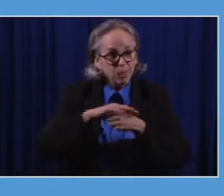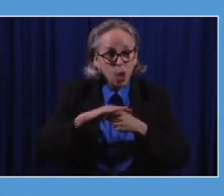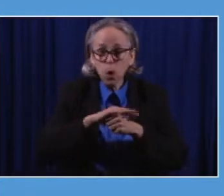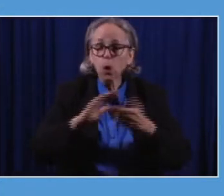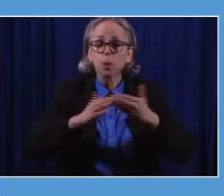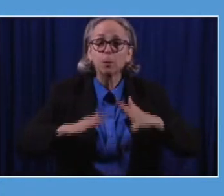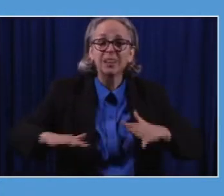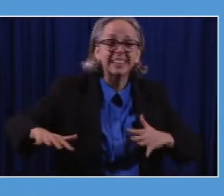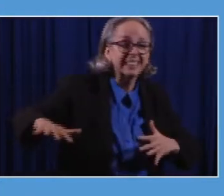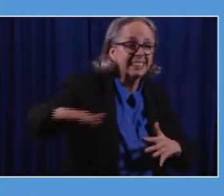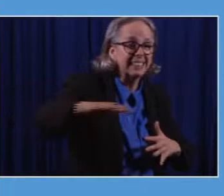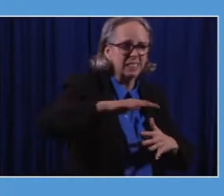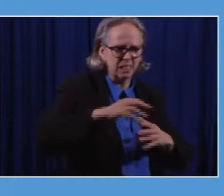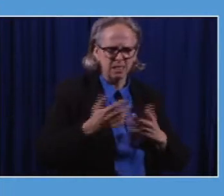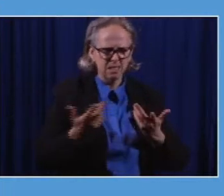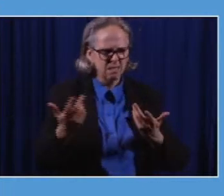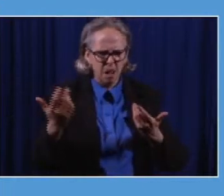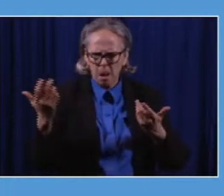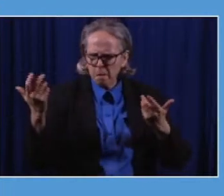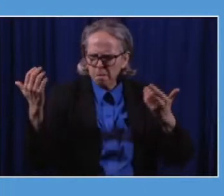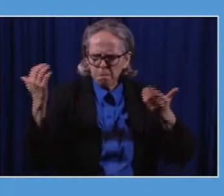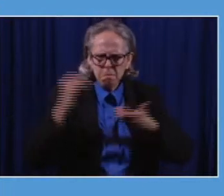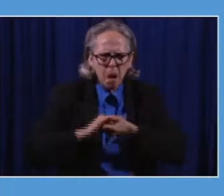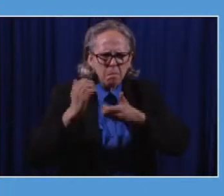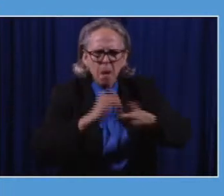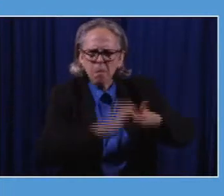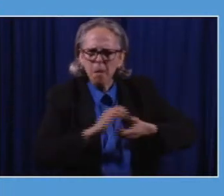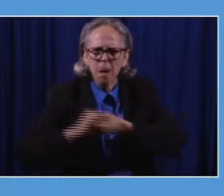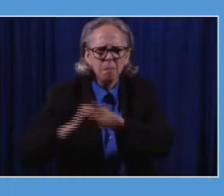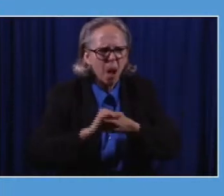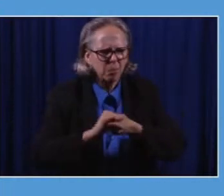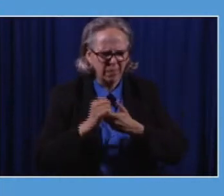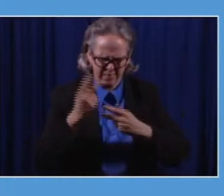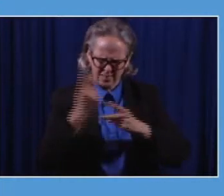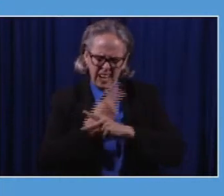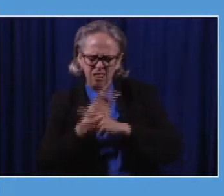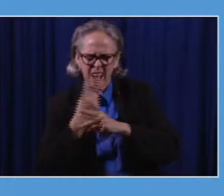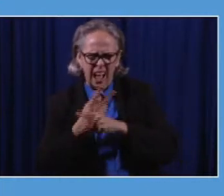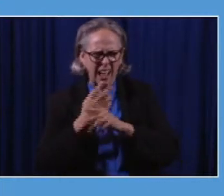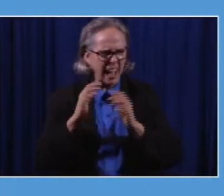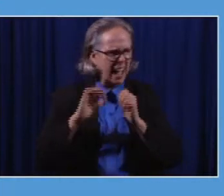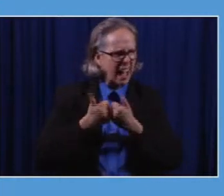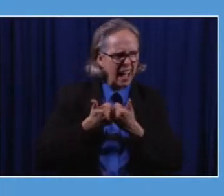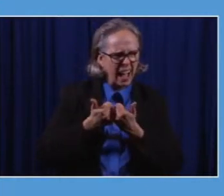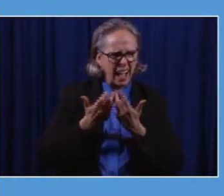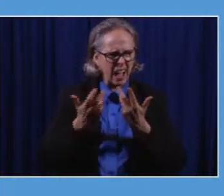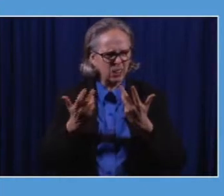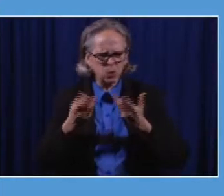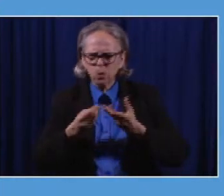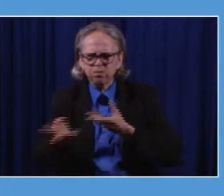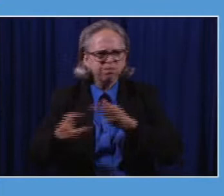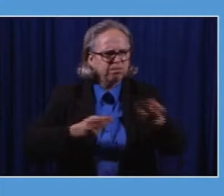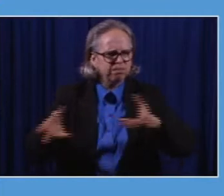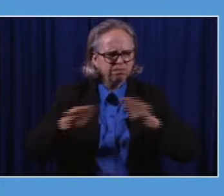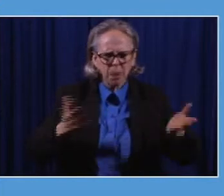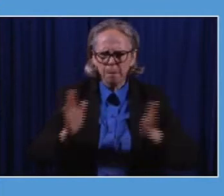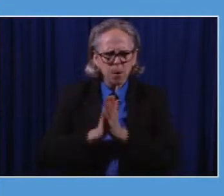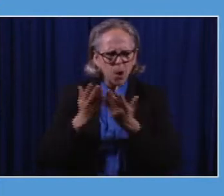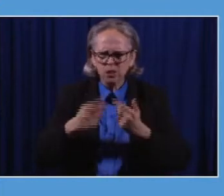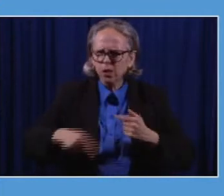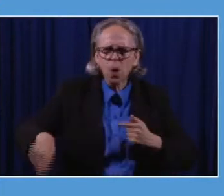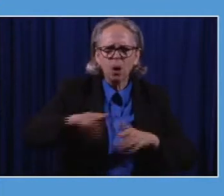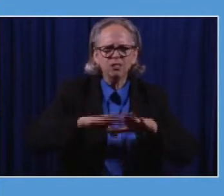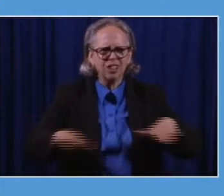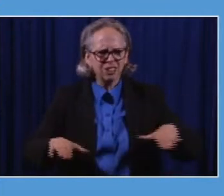kind of coming together and figuring out ways to put these books in children's hand. And all 7 of our counties